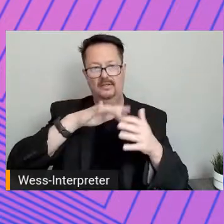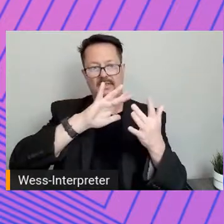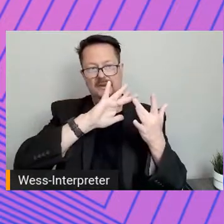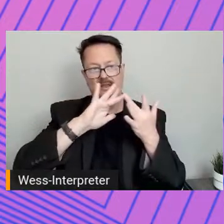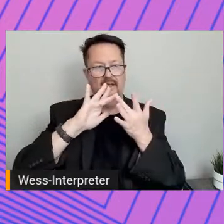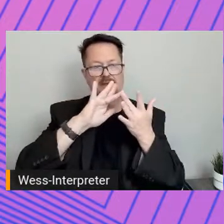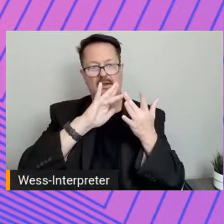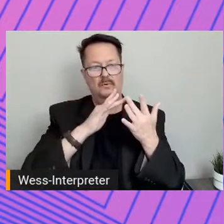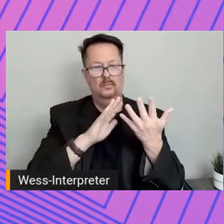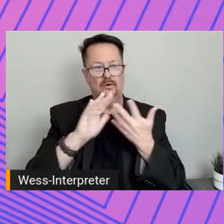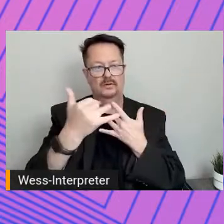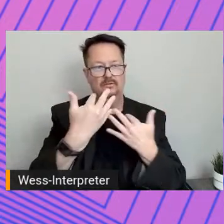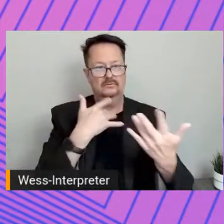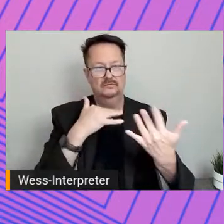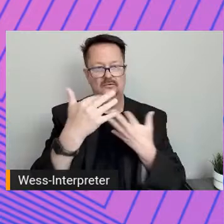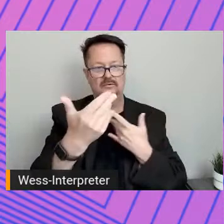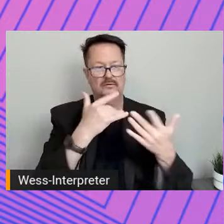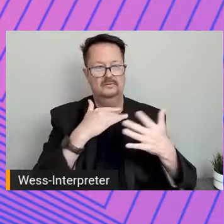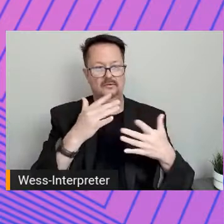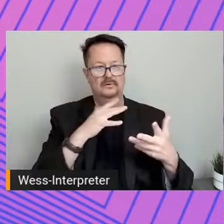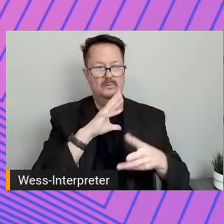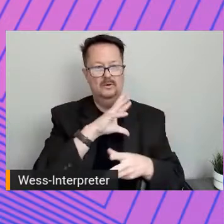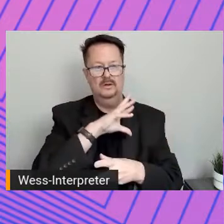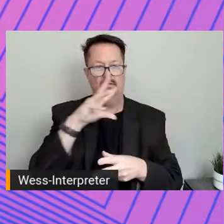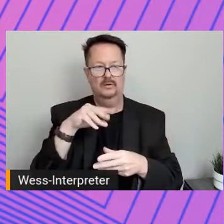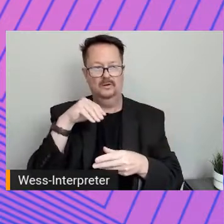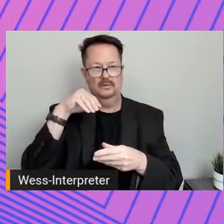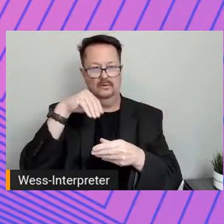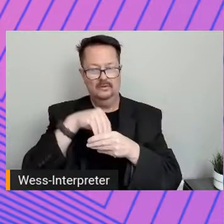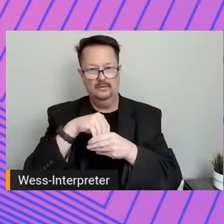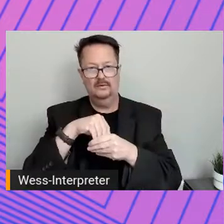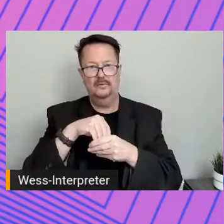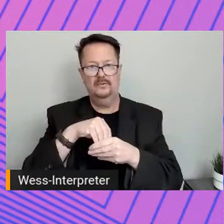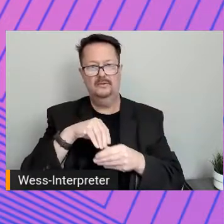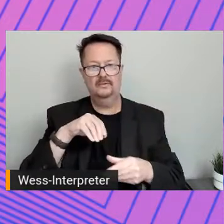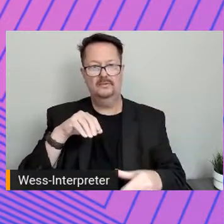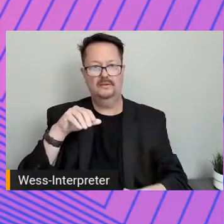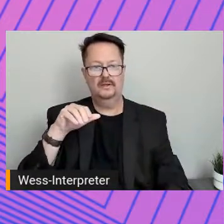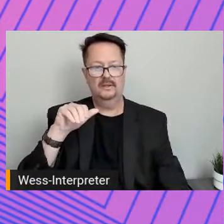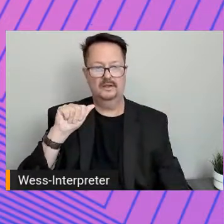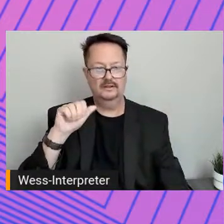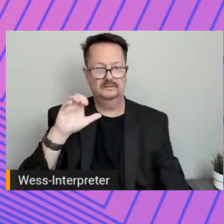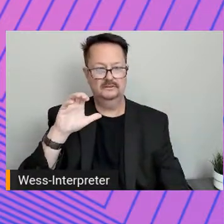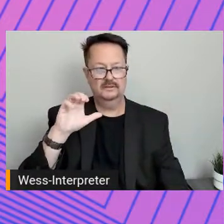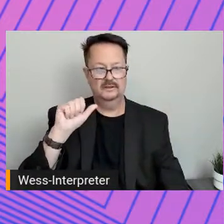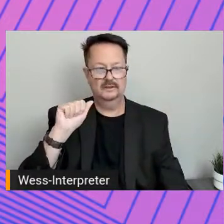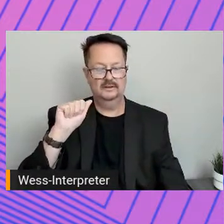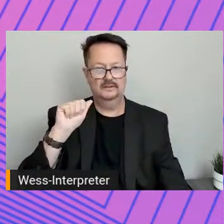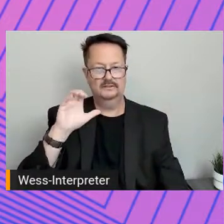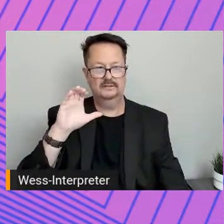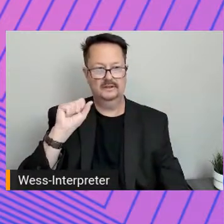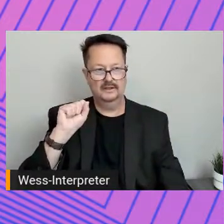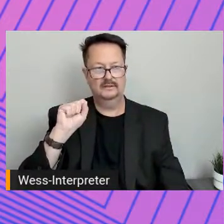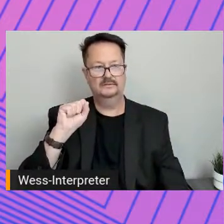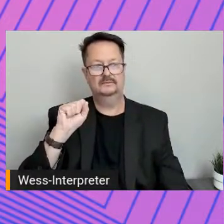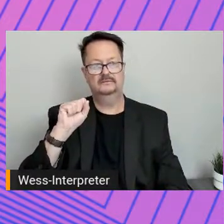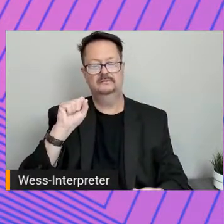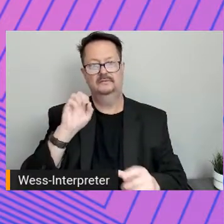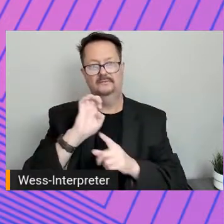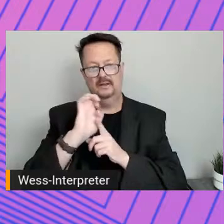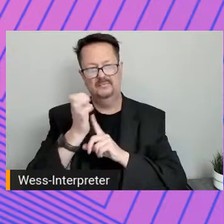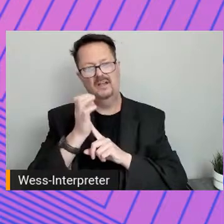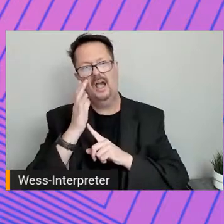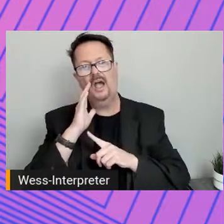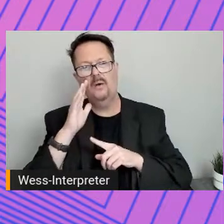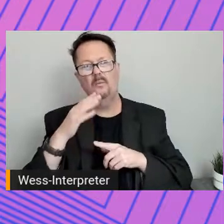rather, was enclosed to the AWS cloud environment. So I'm simply going to walk through this just so you have a